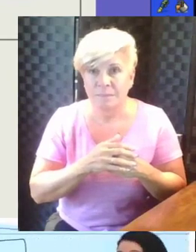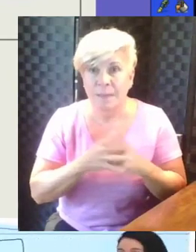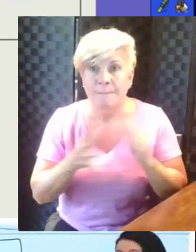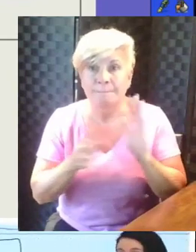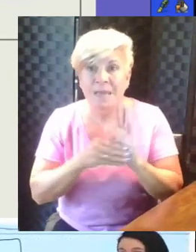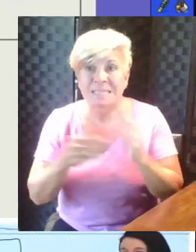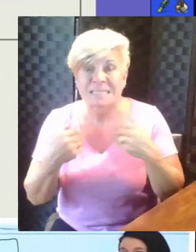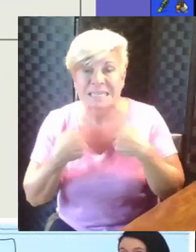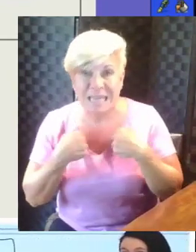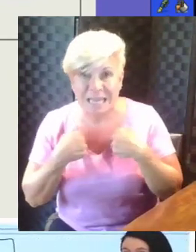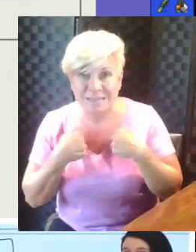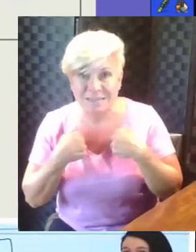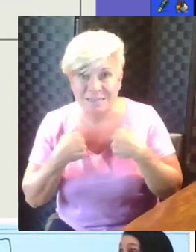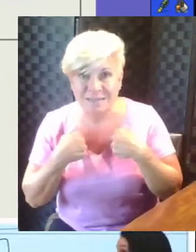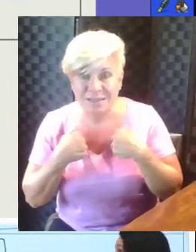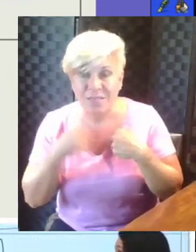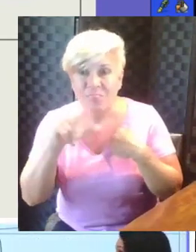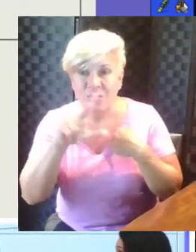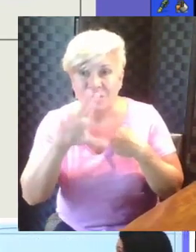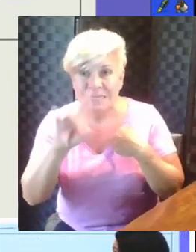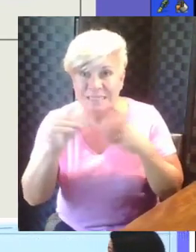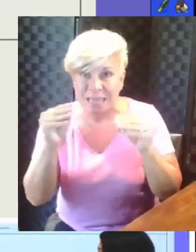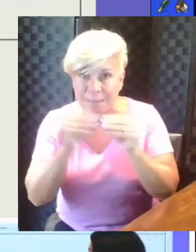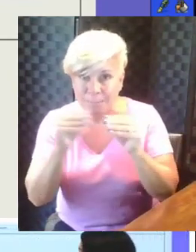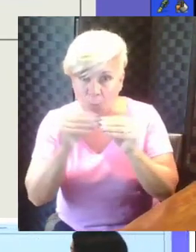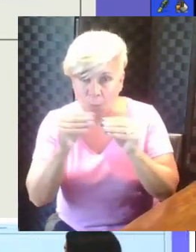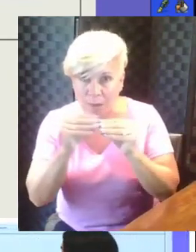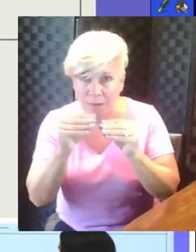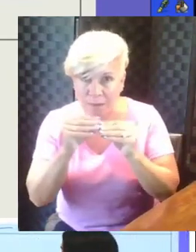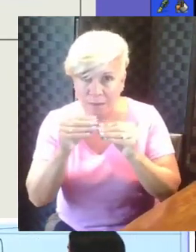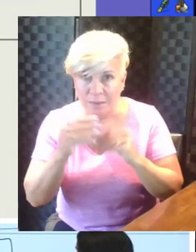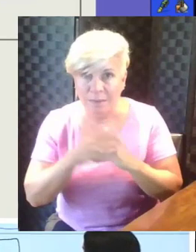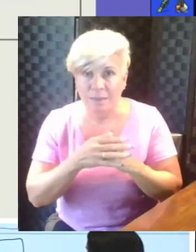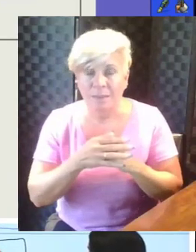plus he has 38 more.